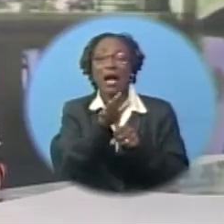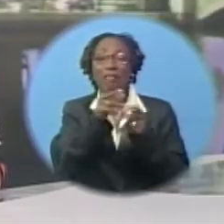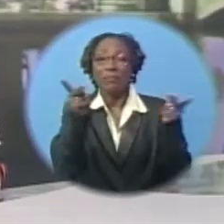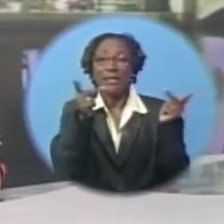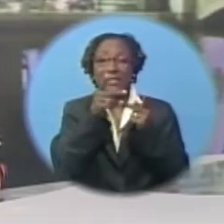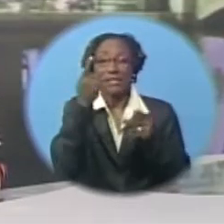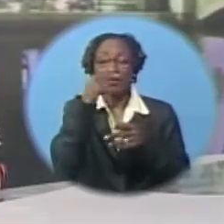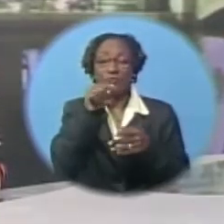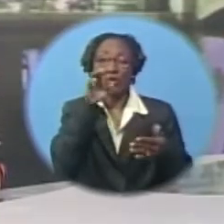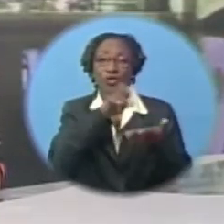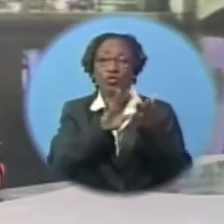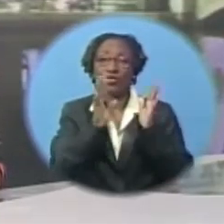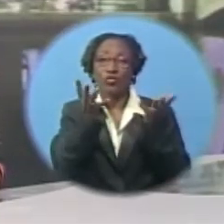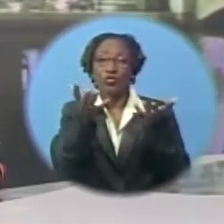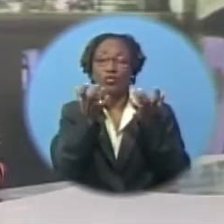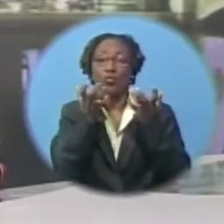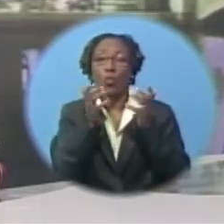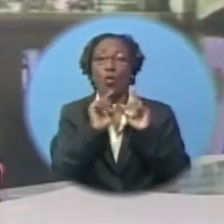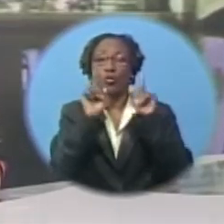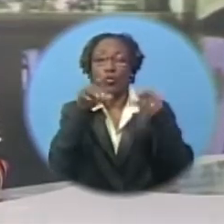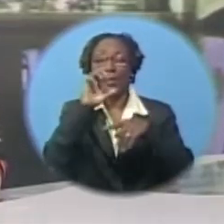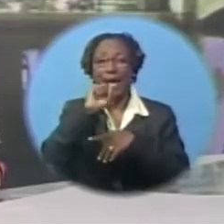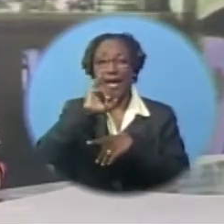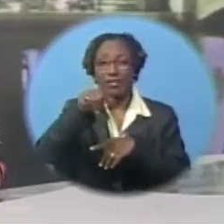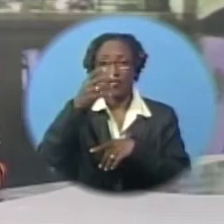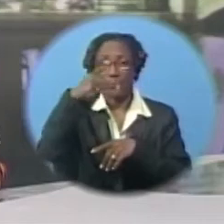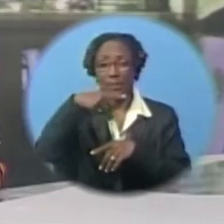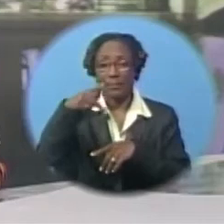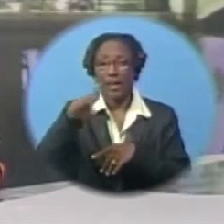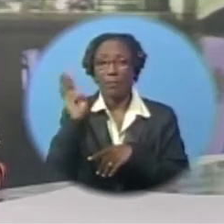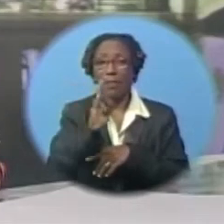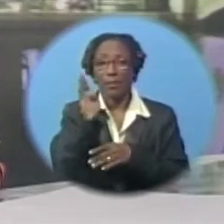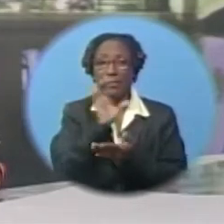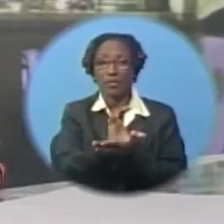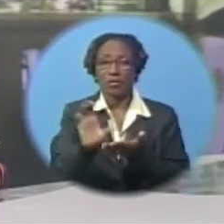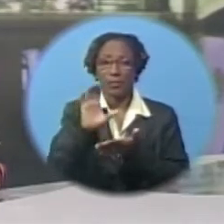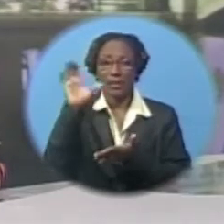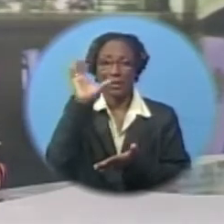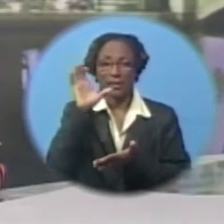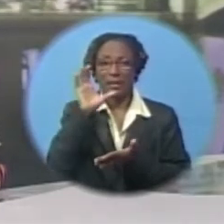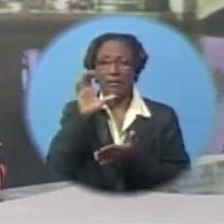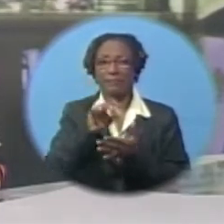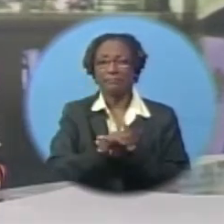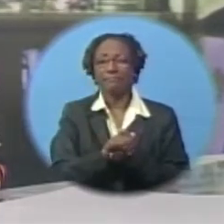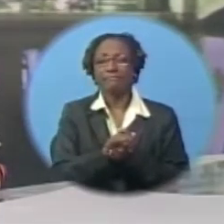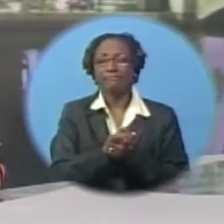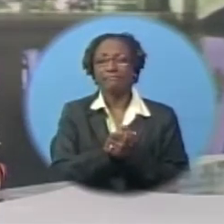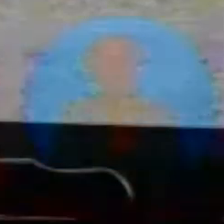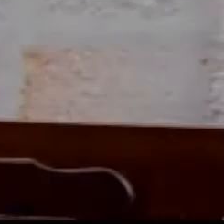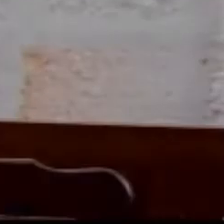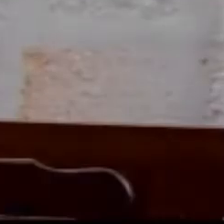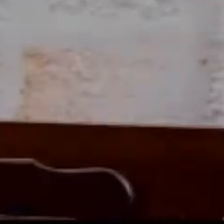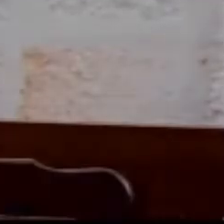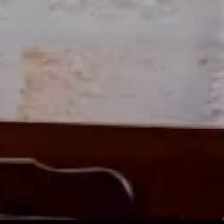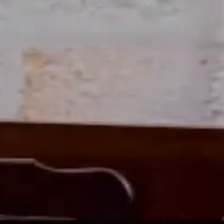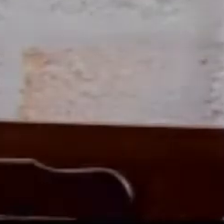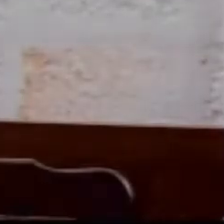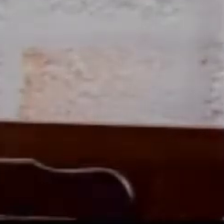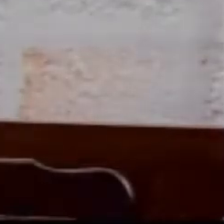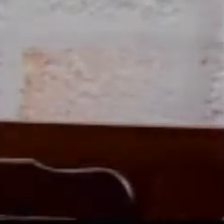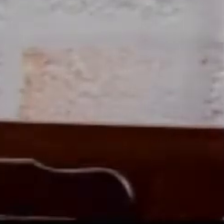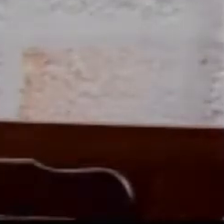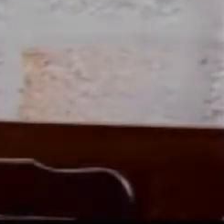Prescott Polytechnic and the Barbados Community College, particularly the Hospitality Institute. The number